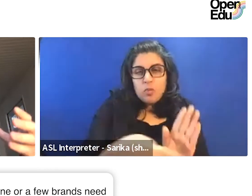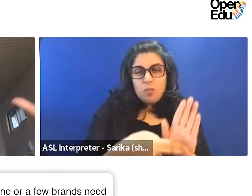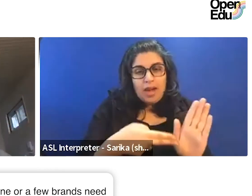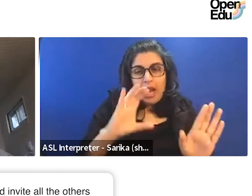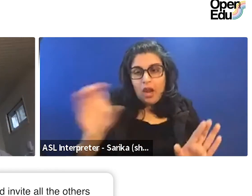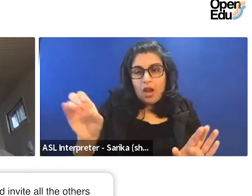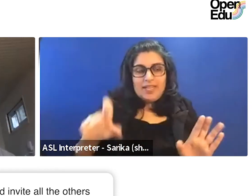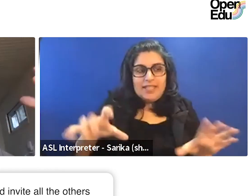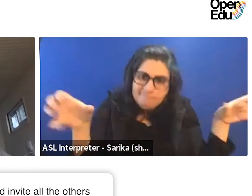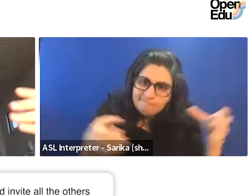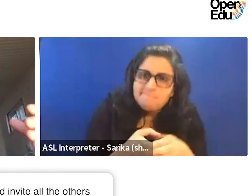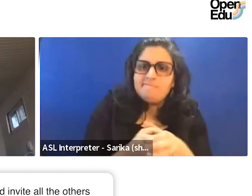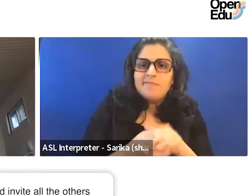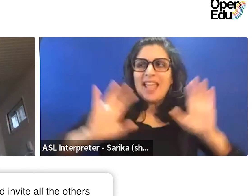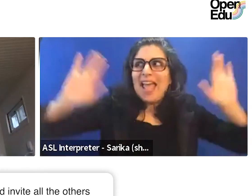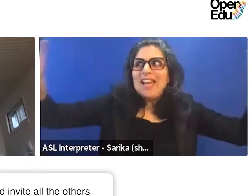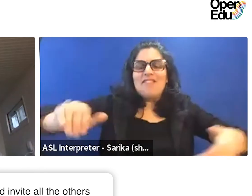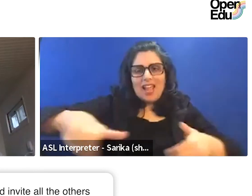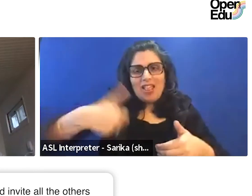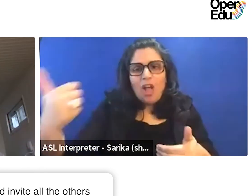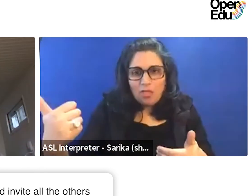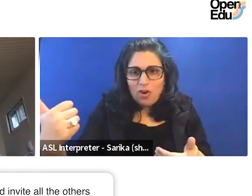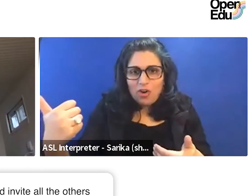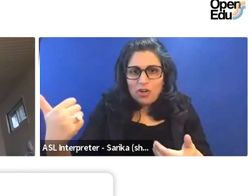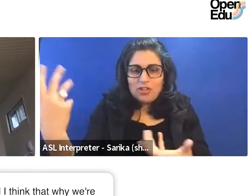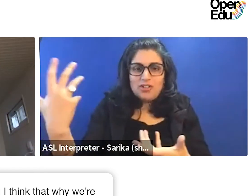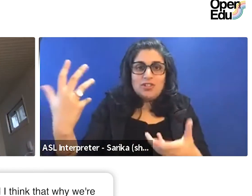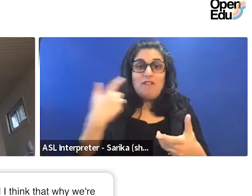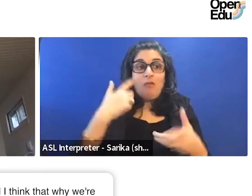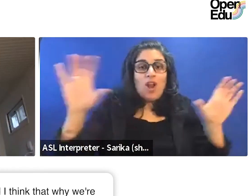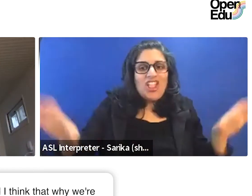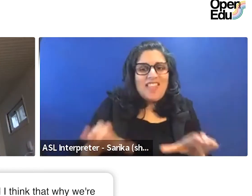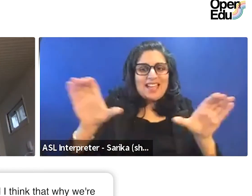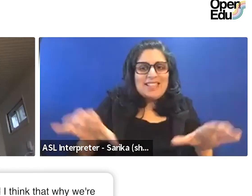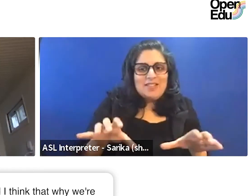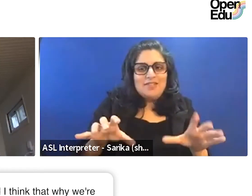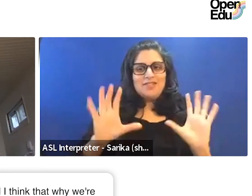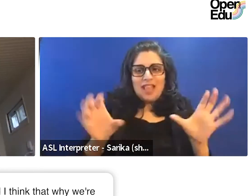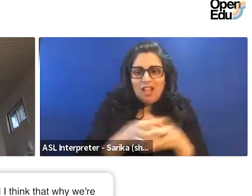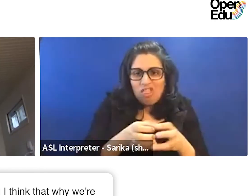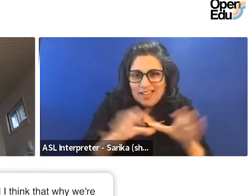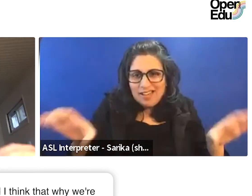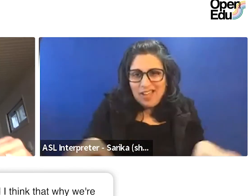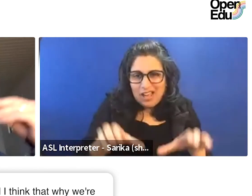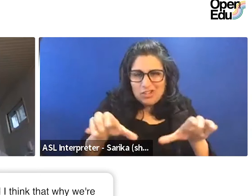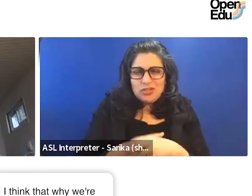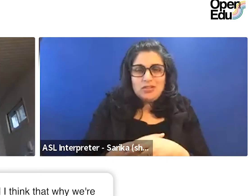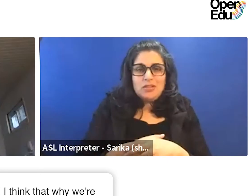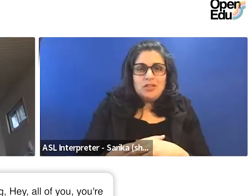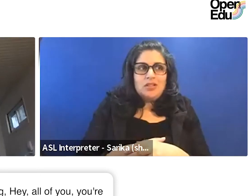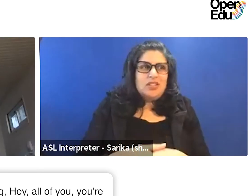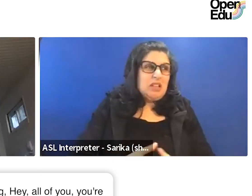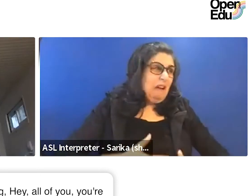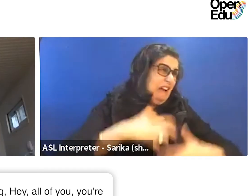come together and invite all the others to take collective action. And I think that while we're yelling at